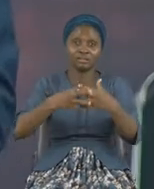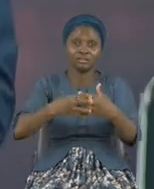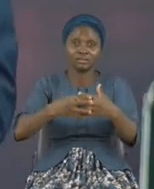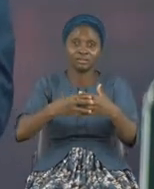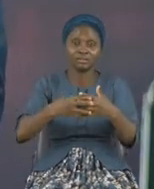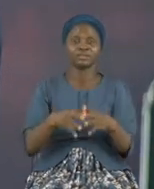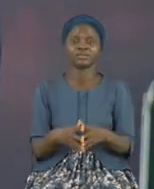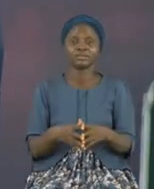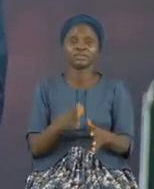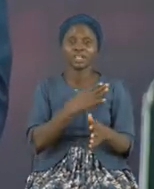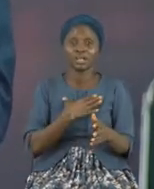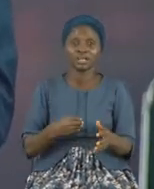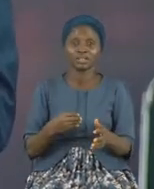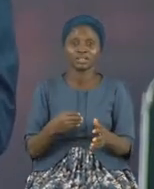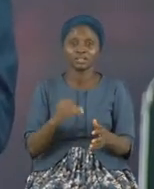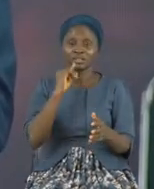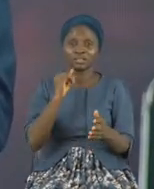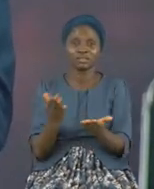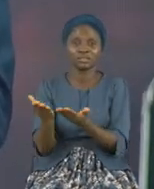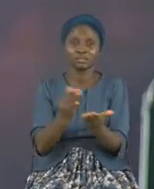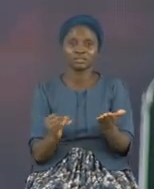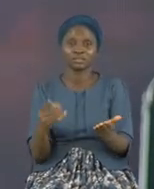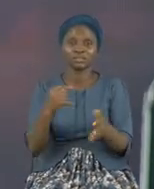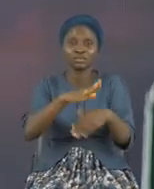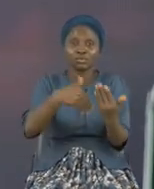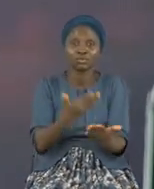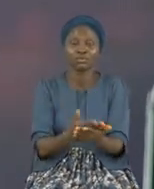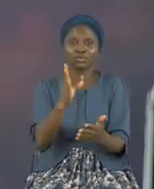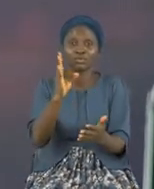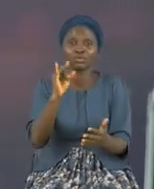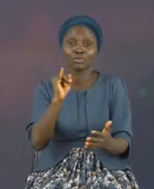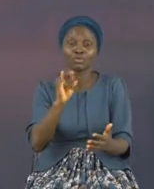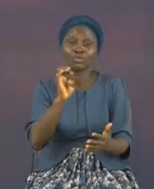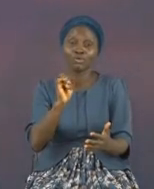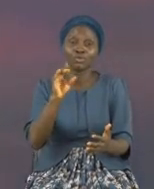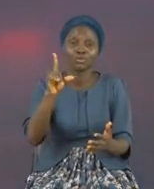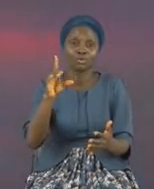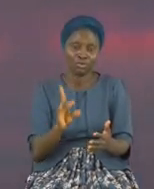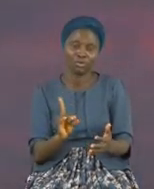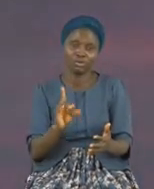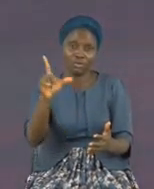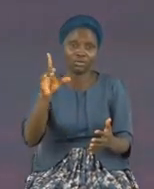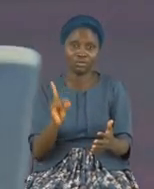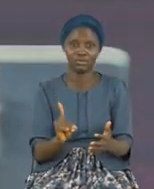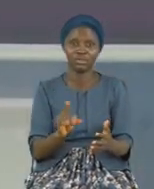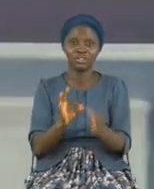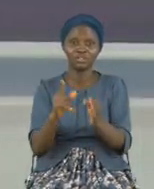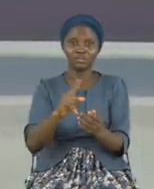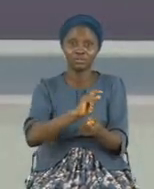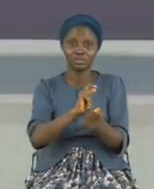the whole field, if you change and you have a much